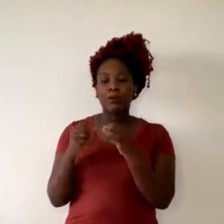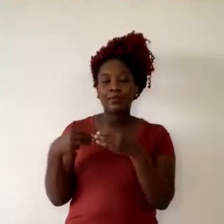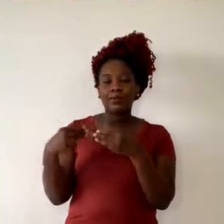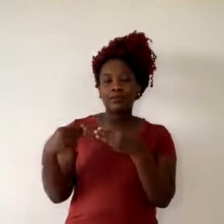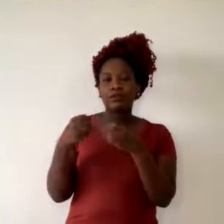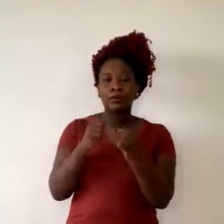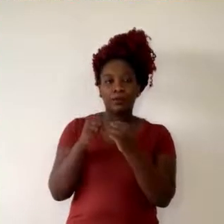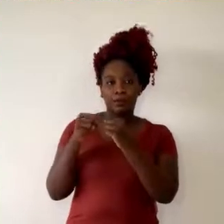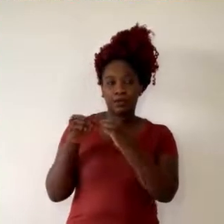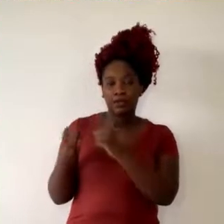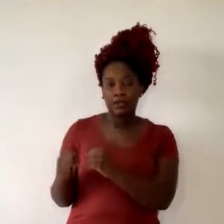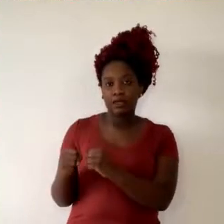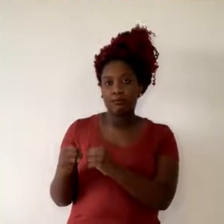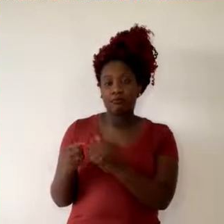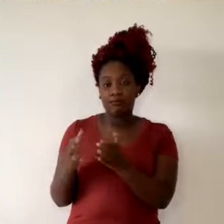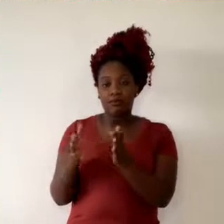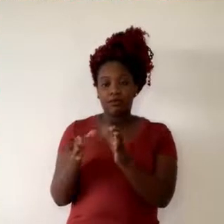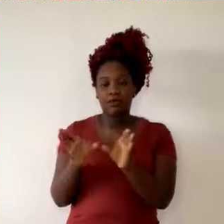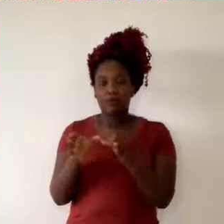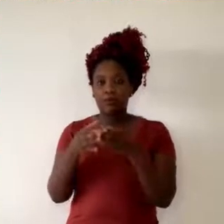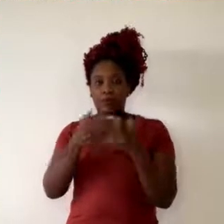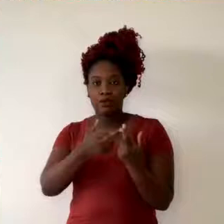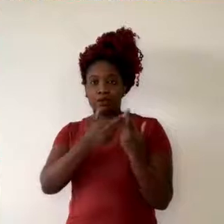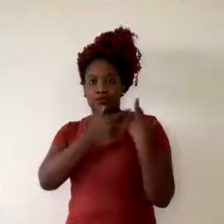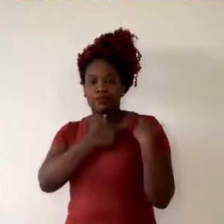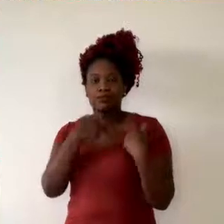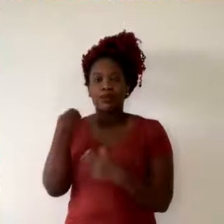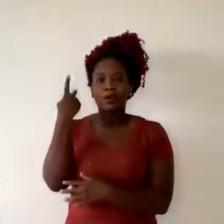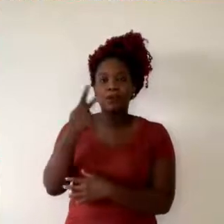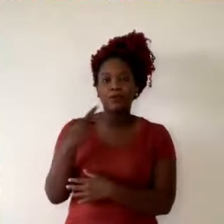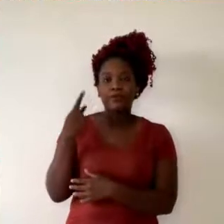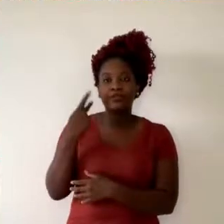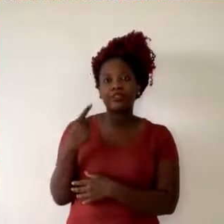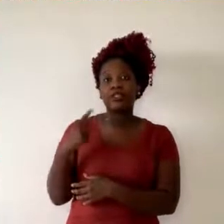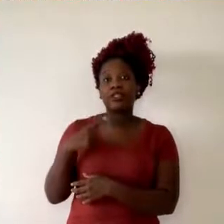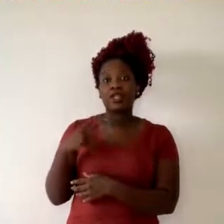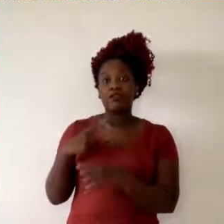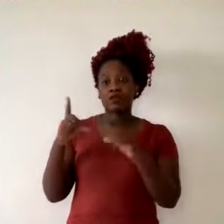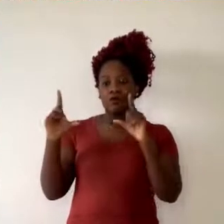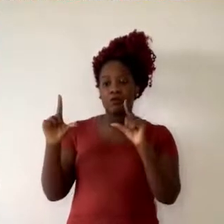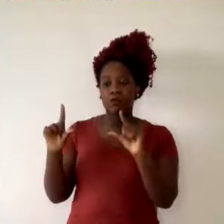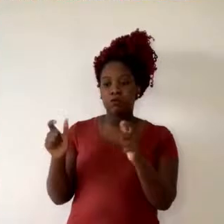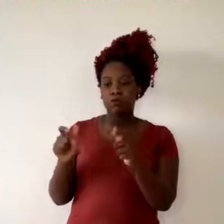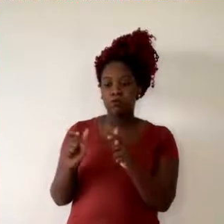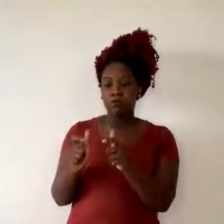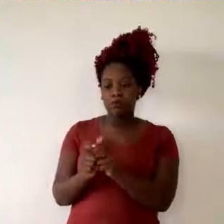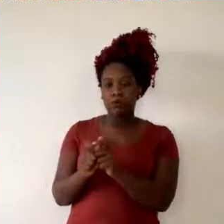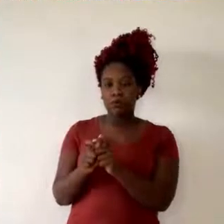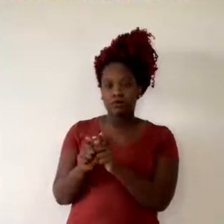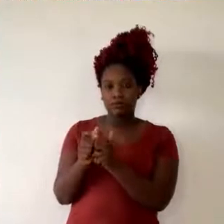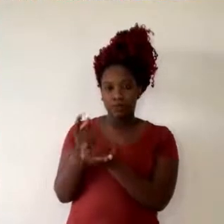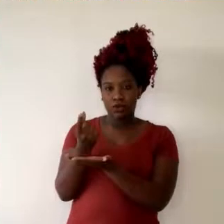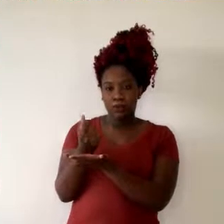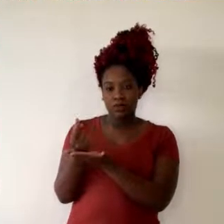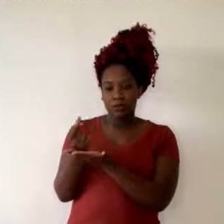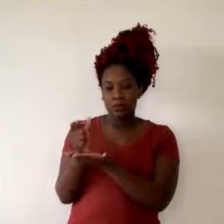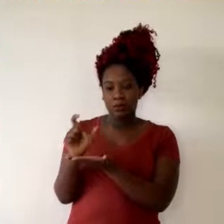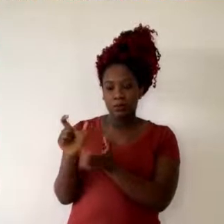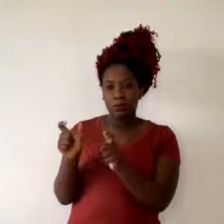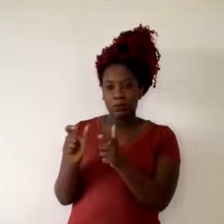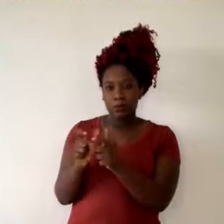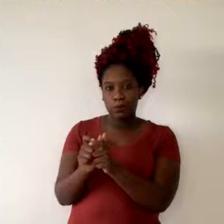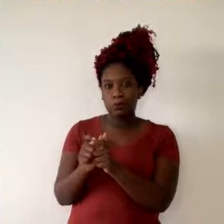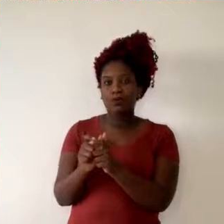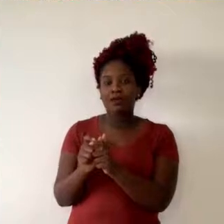because the executive branch that is responsible for this politics has been a budget cut,